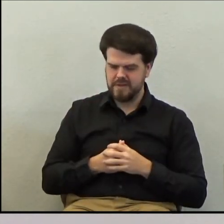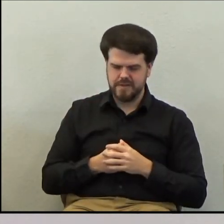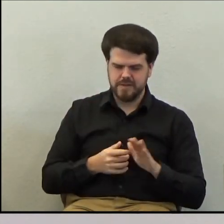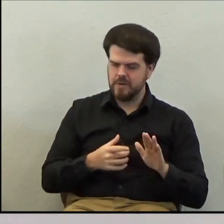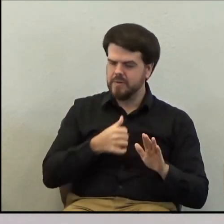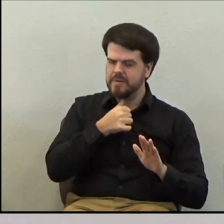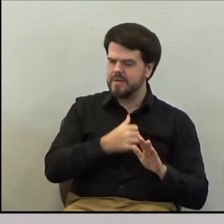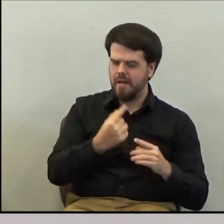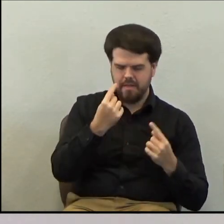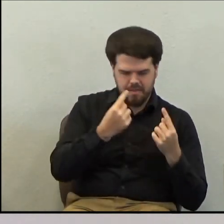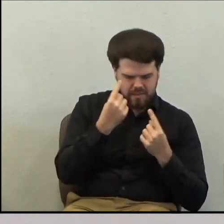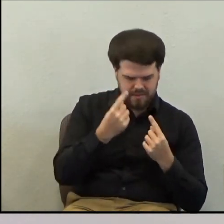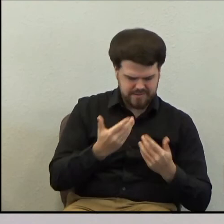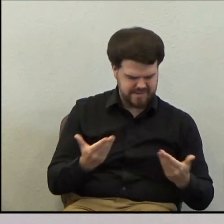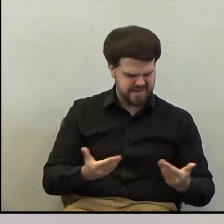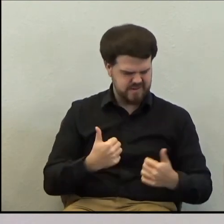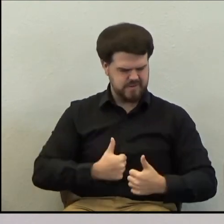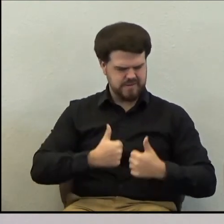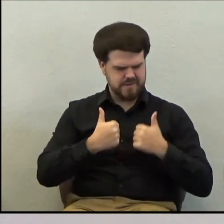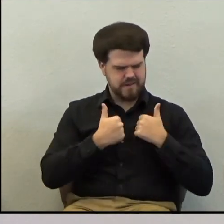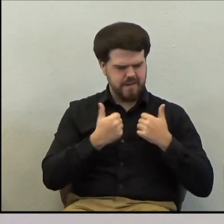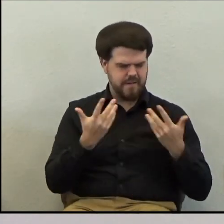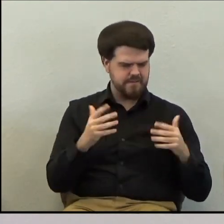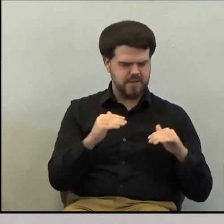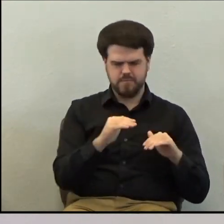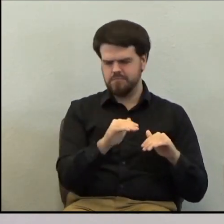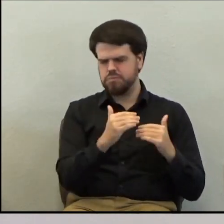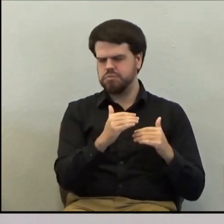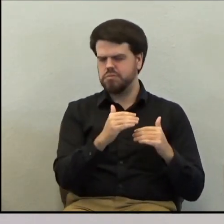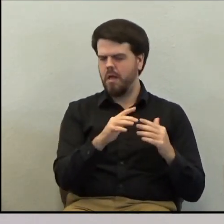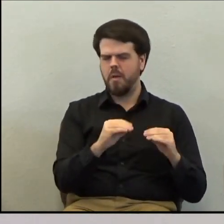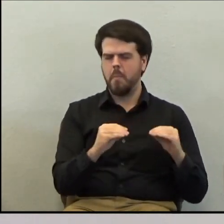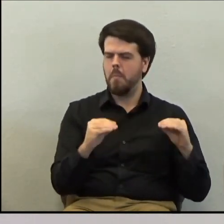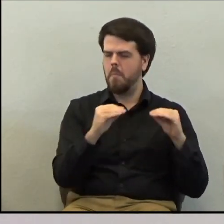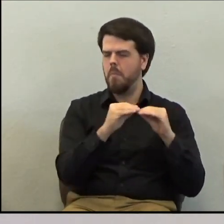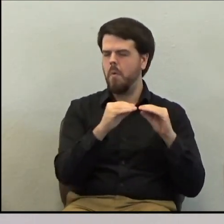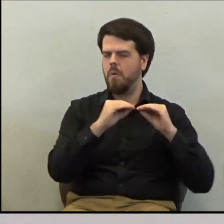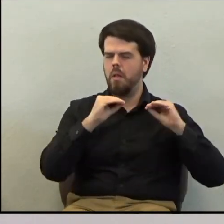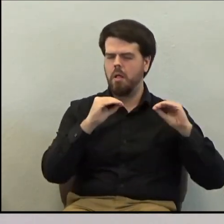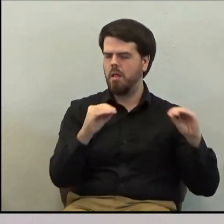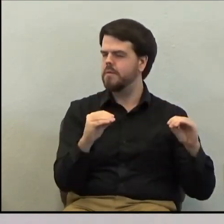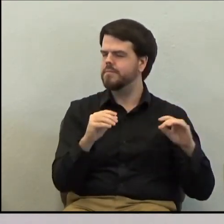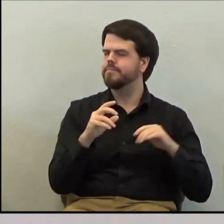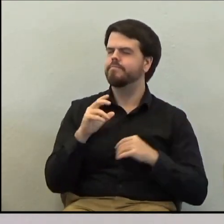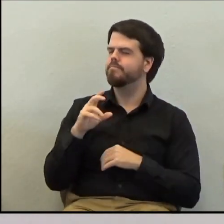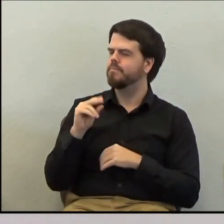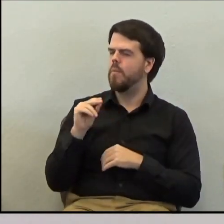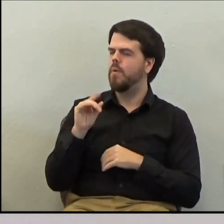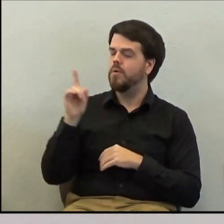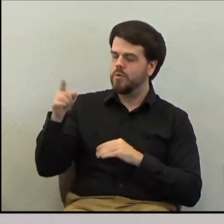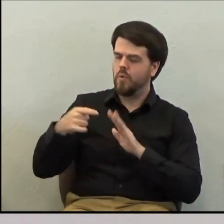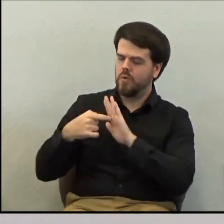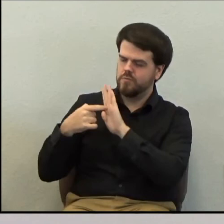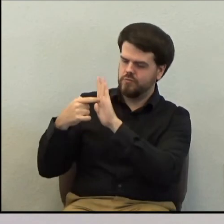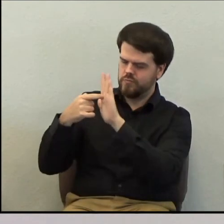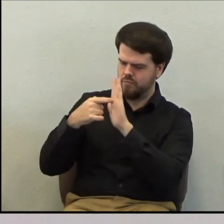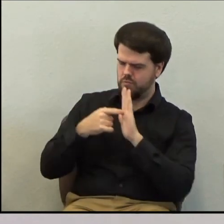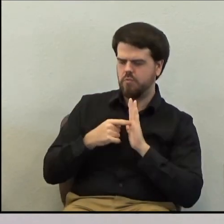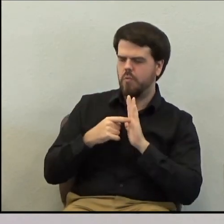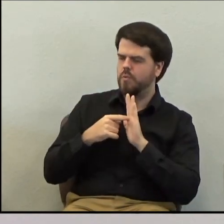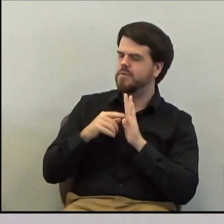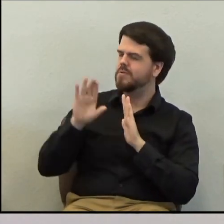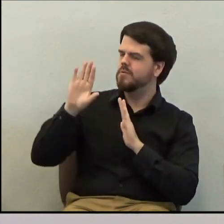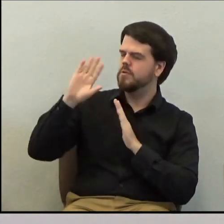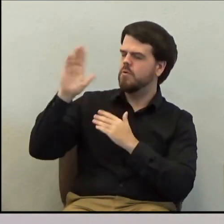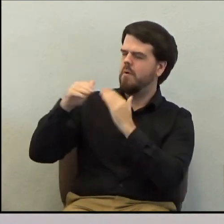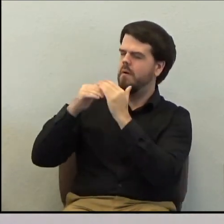this life is all that there is and there's nothing more. You have opened up eternity for us. We see it in